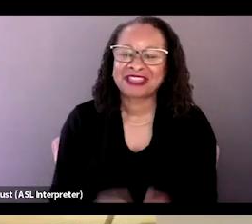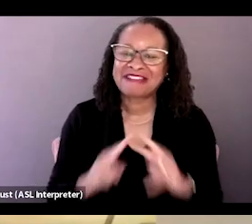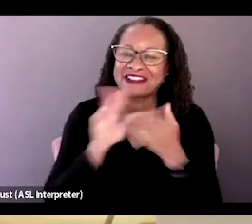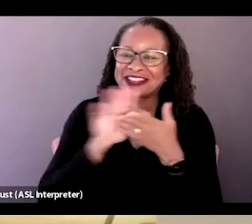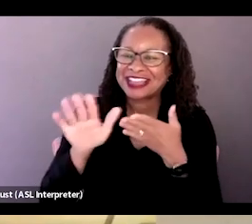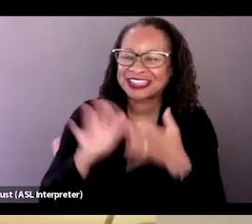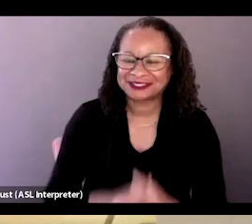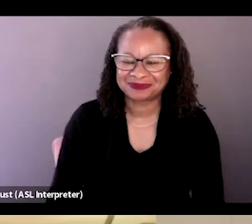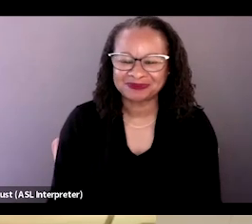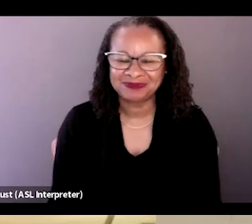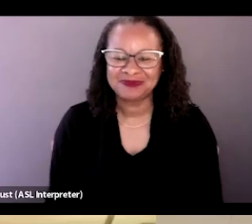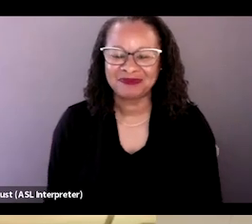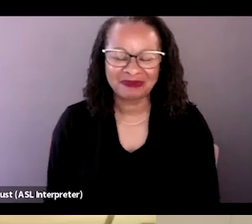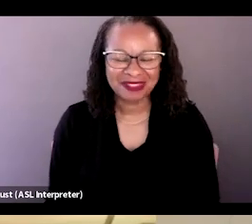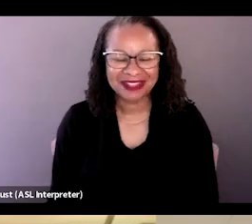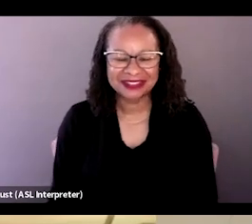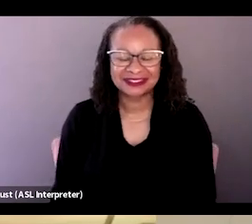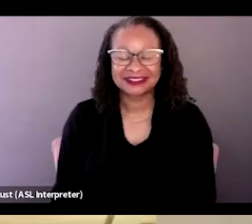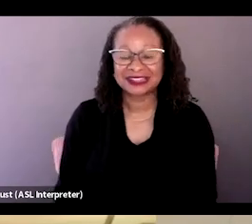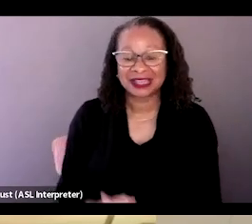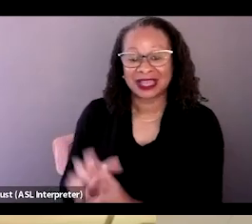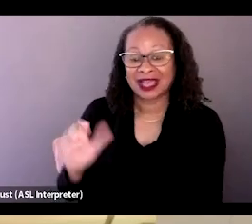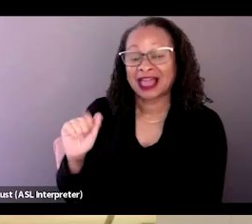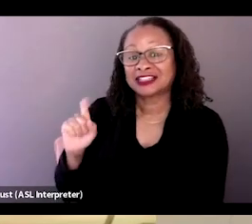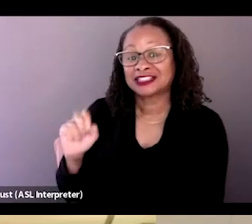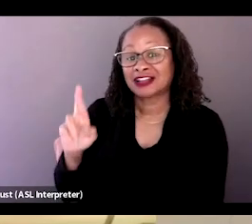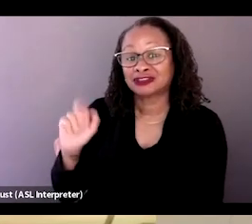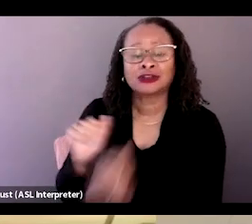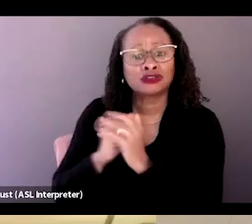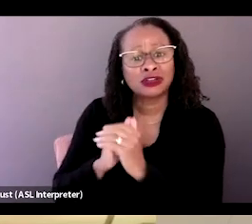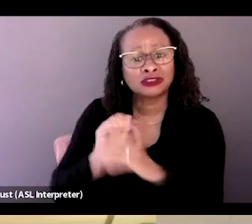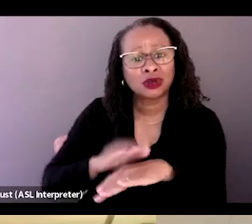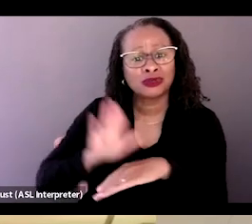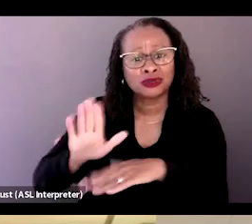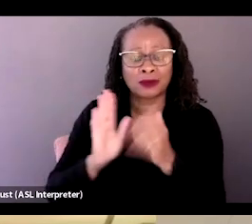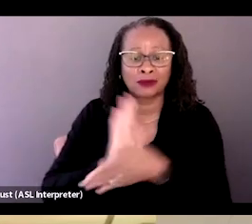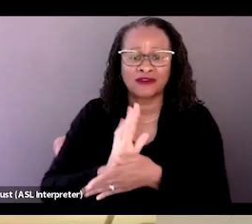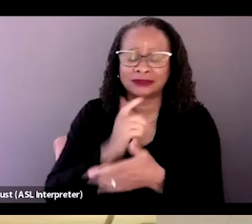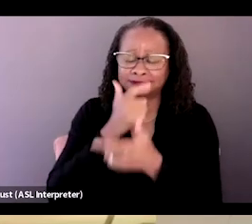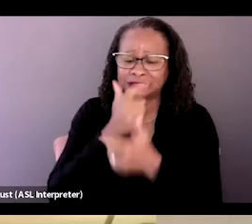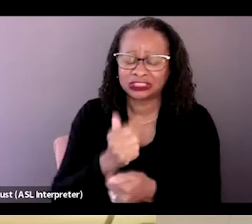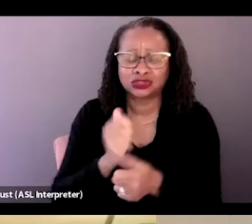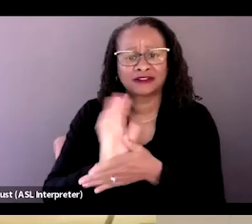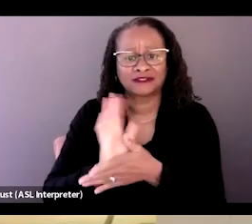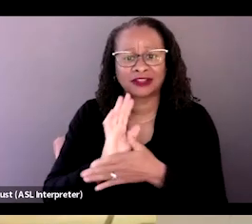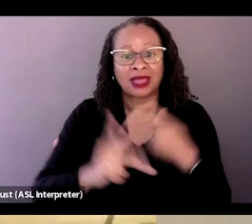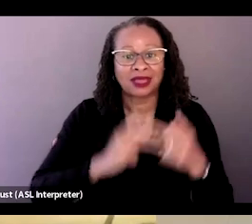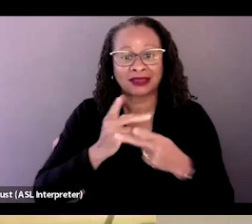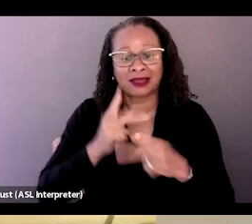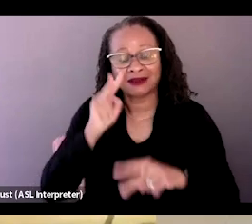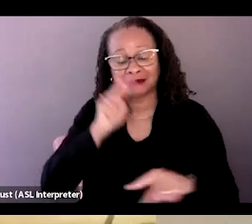nice. Hi, Alessandra. Congratulations on this movie. It's such an interesting film, and it's the kind of observed